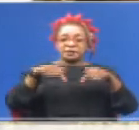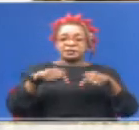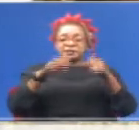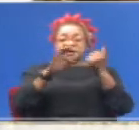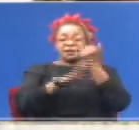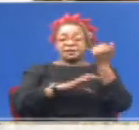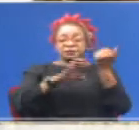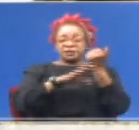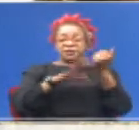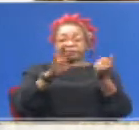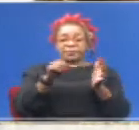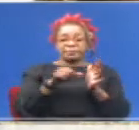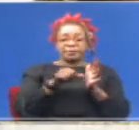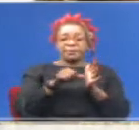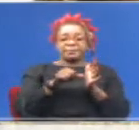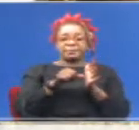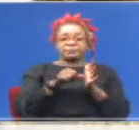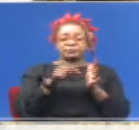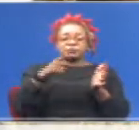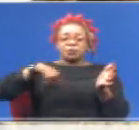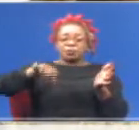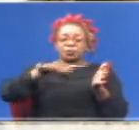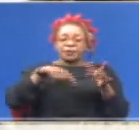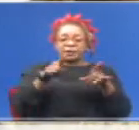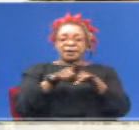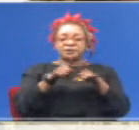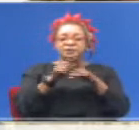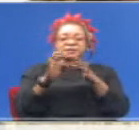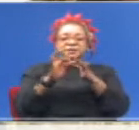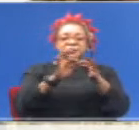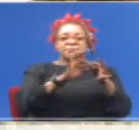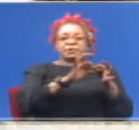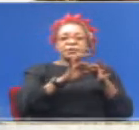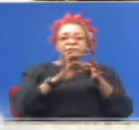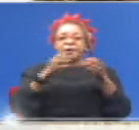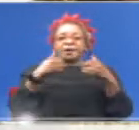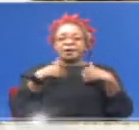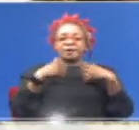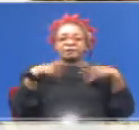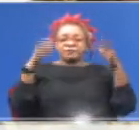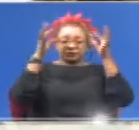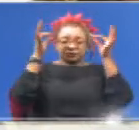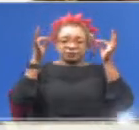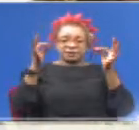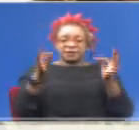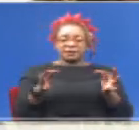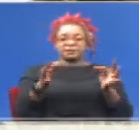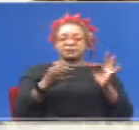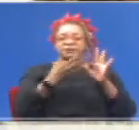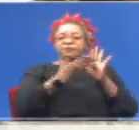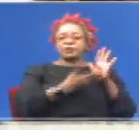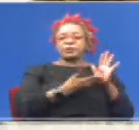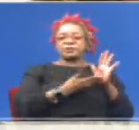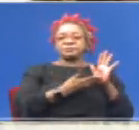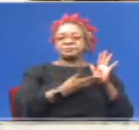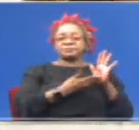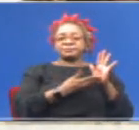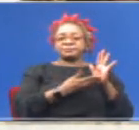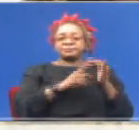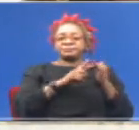catastrophe. We as Azimio La Umoja have resolved the following.